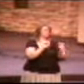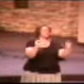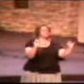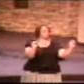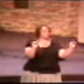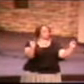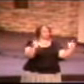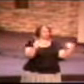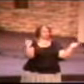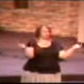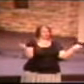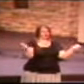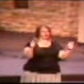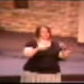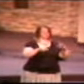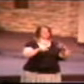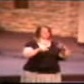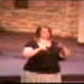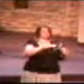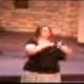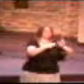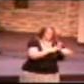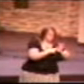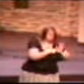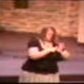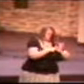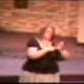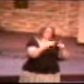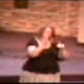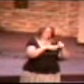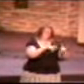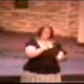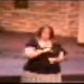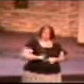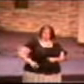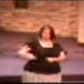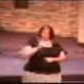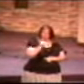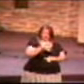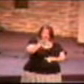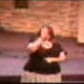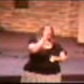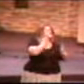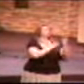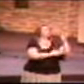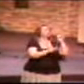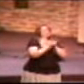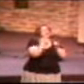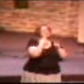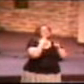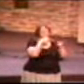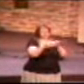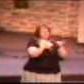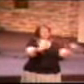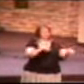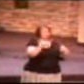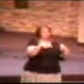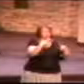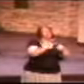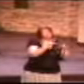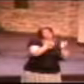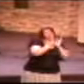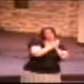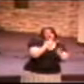initiative than the kingdom of God. Jesus says, when you pray, say, Our